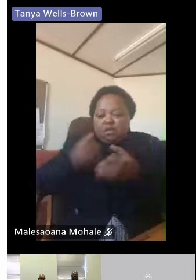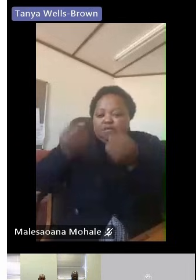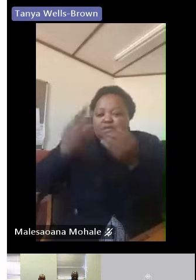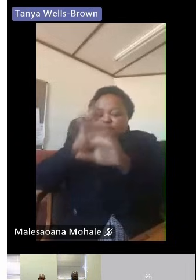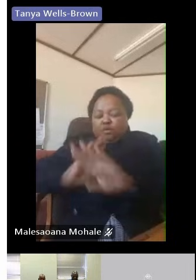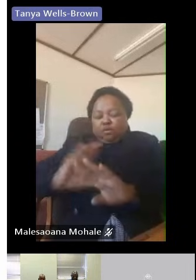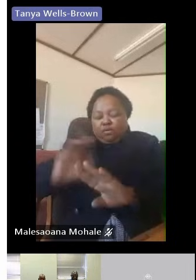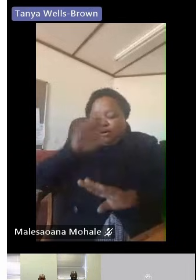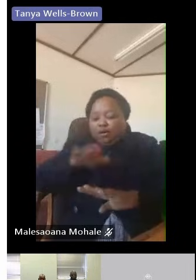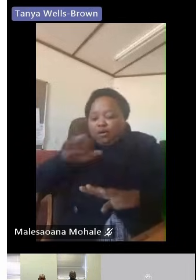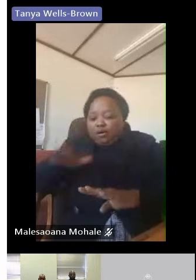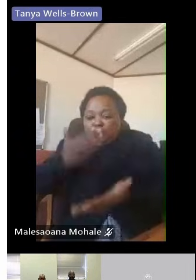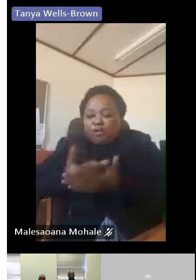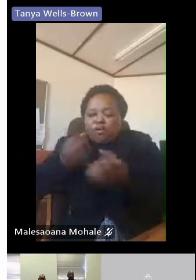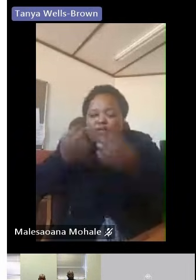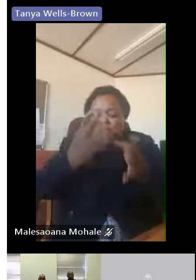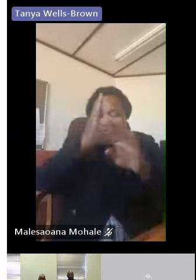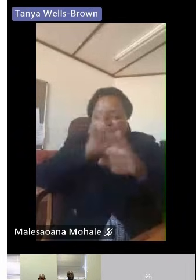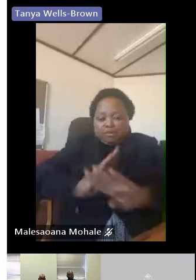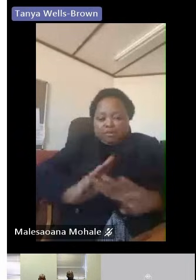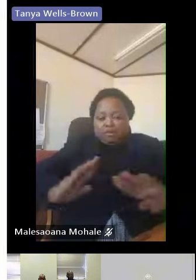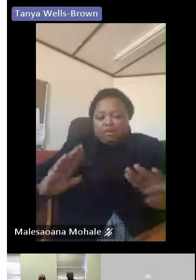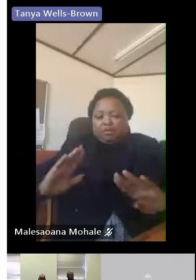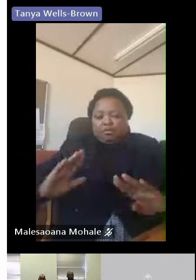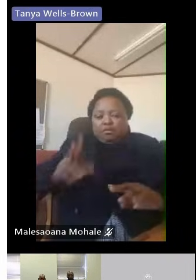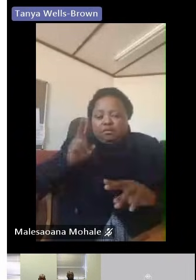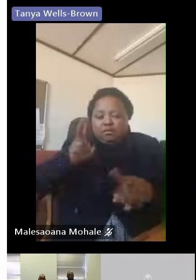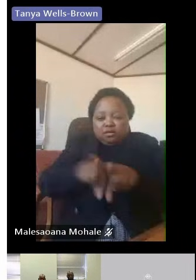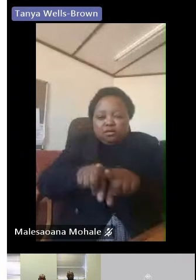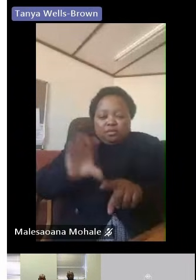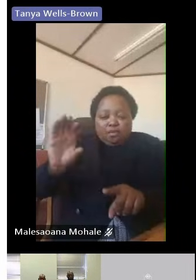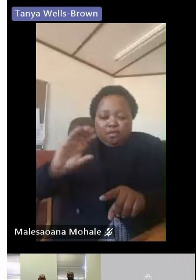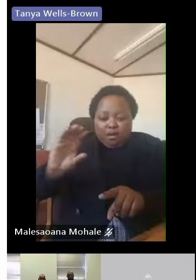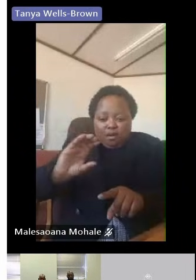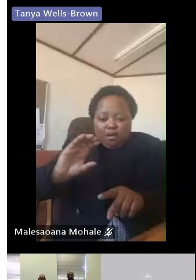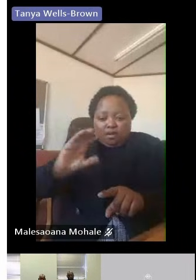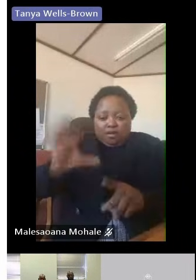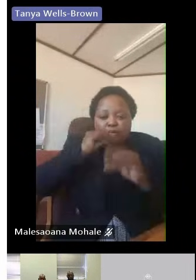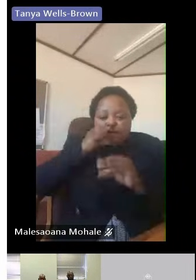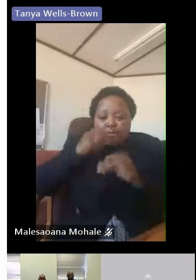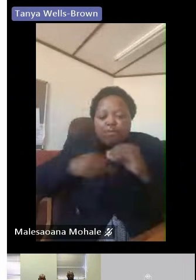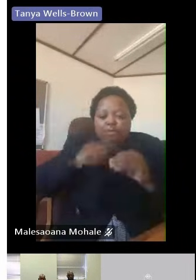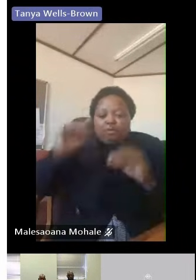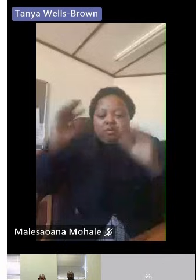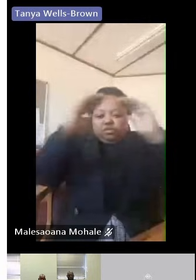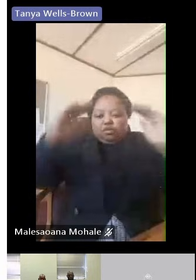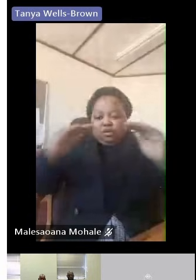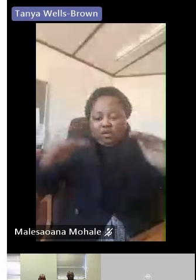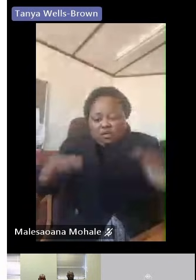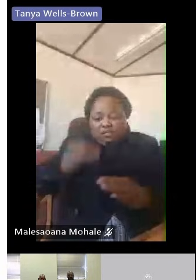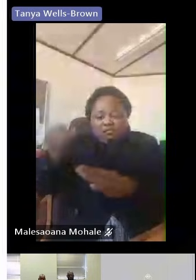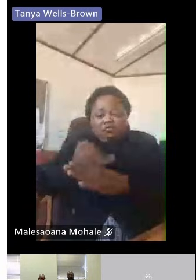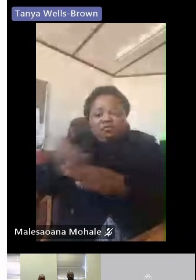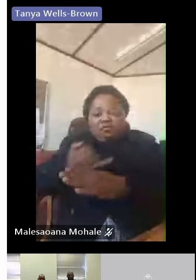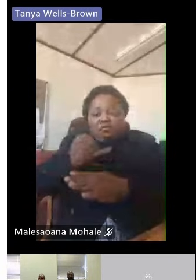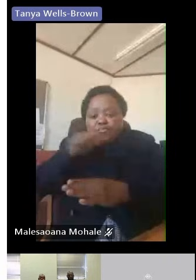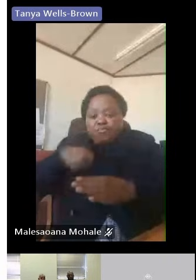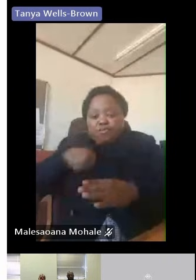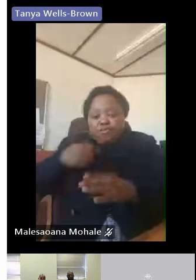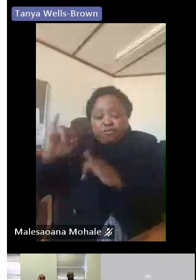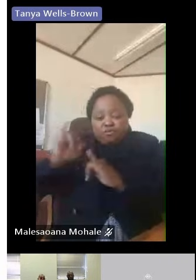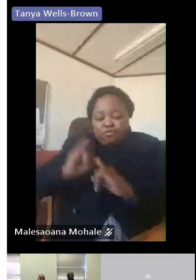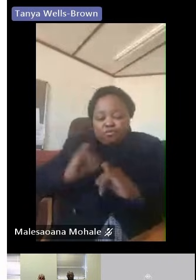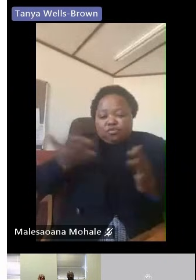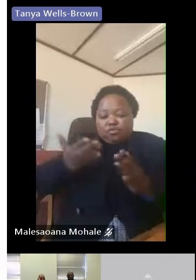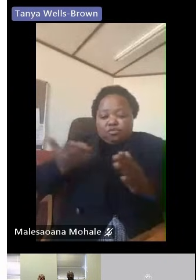child-friendly spaces. Laribi spoke about a structured training that they'd introduced and refresher training and